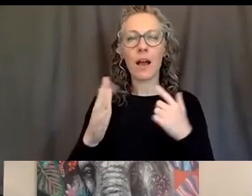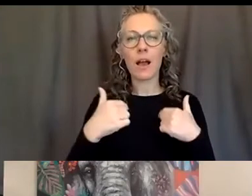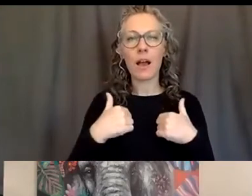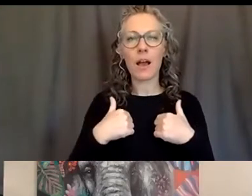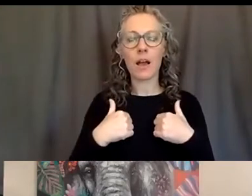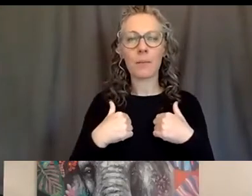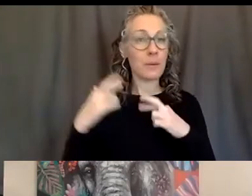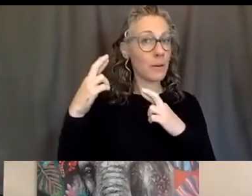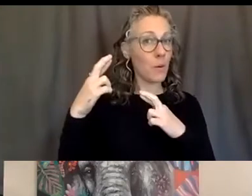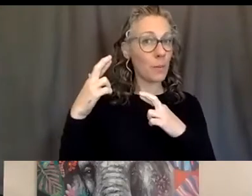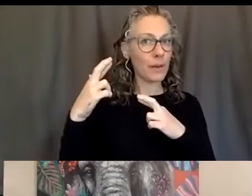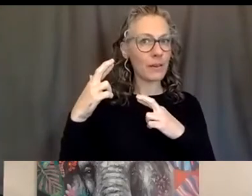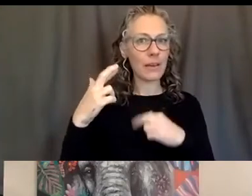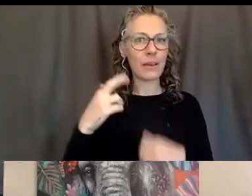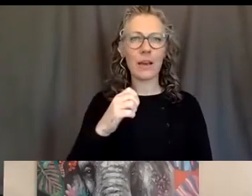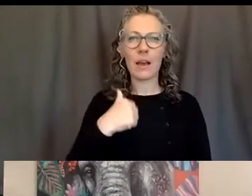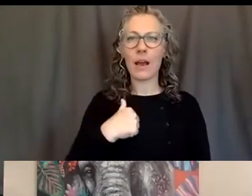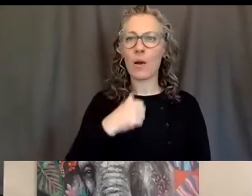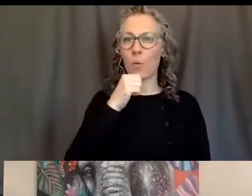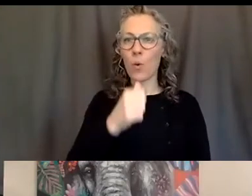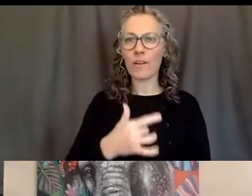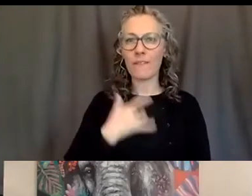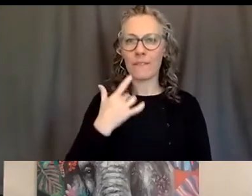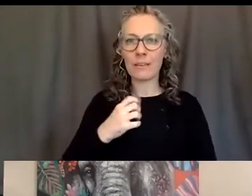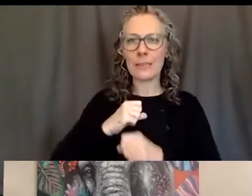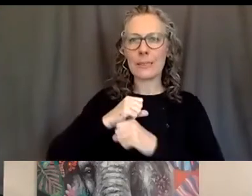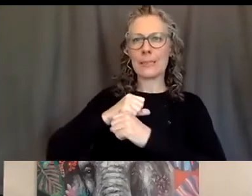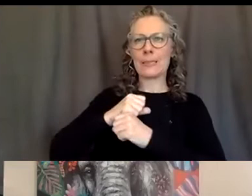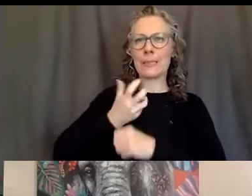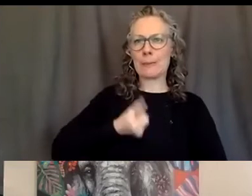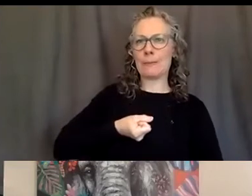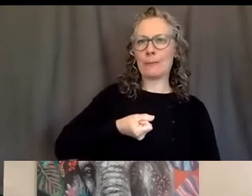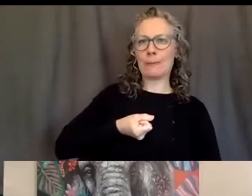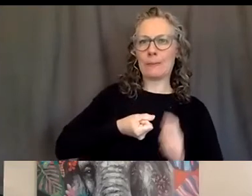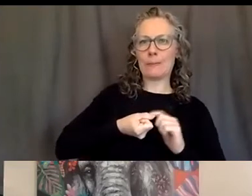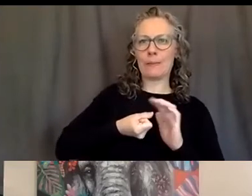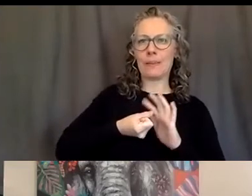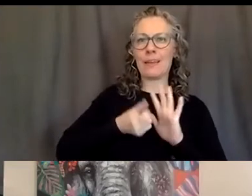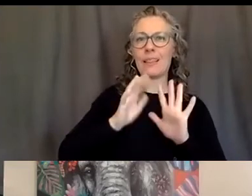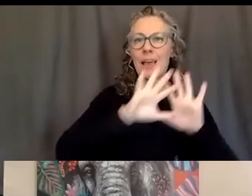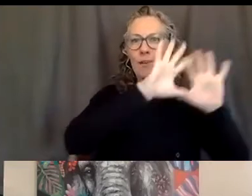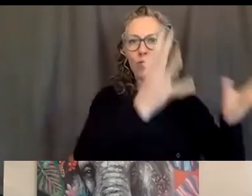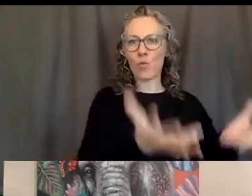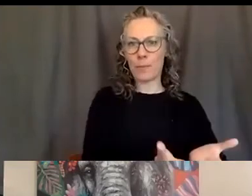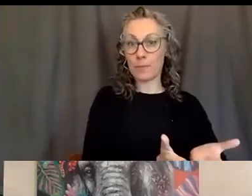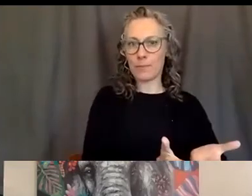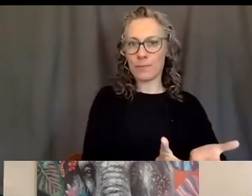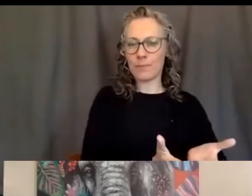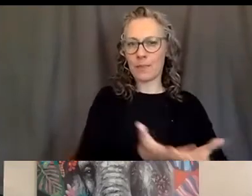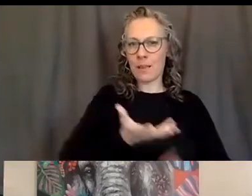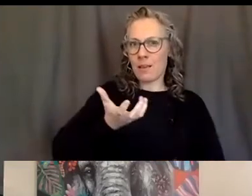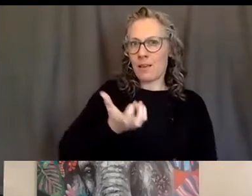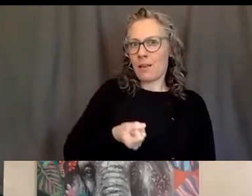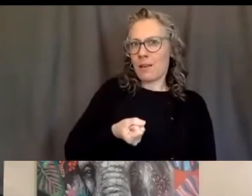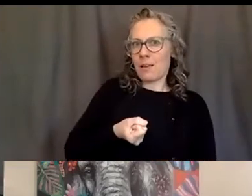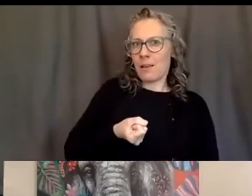what I'm hoping is that I won't feel held back in that realm. And then not feeling held back, what then will